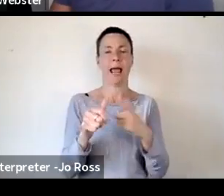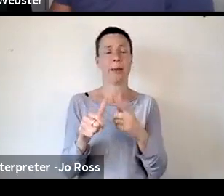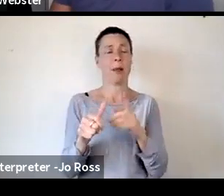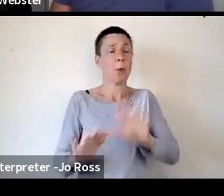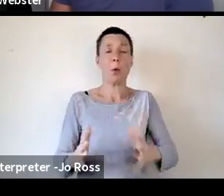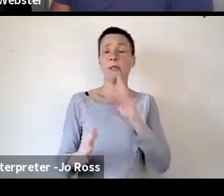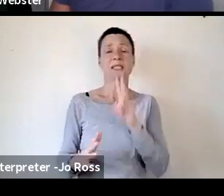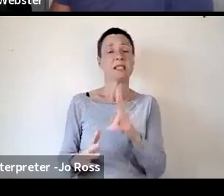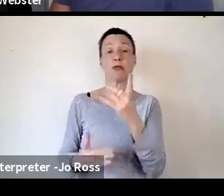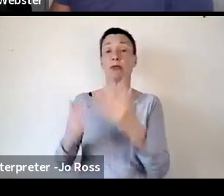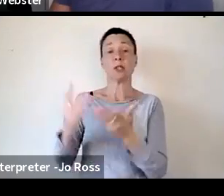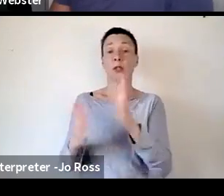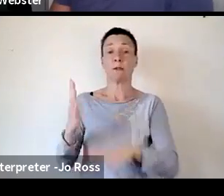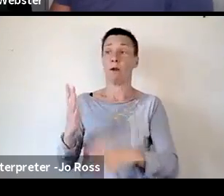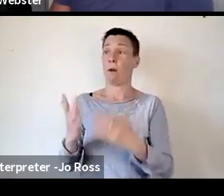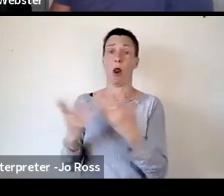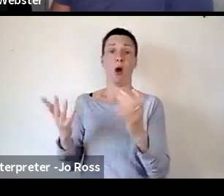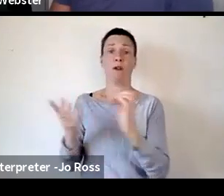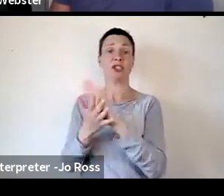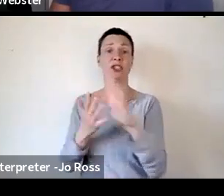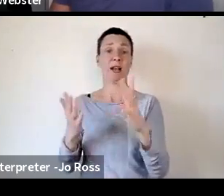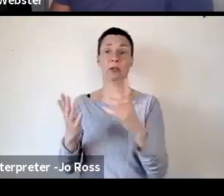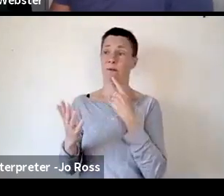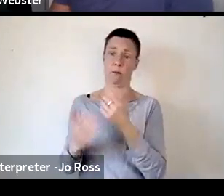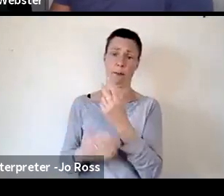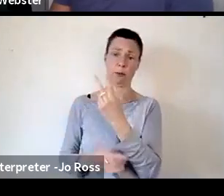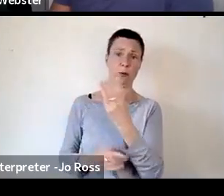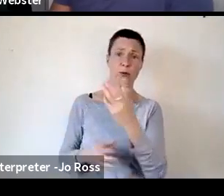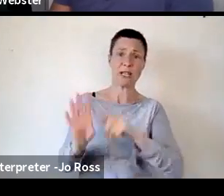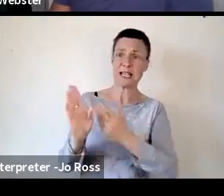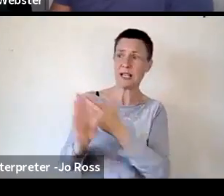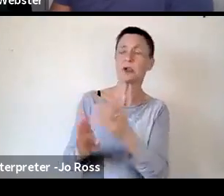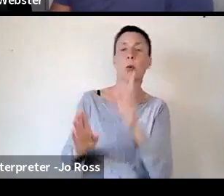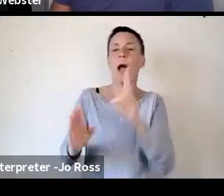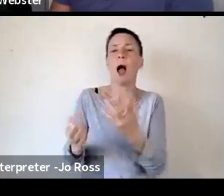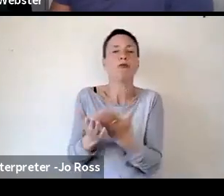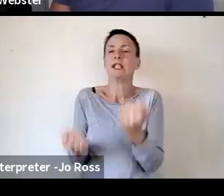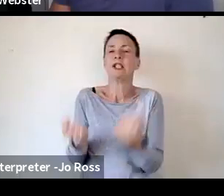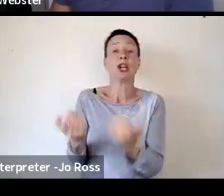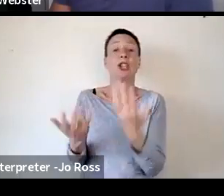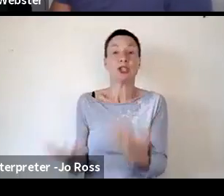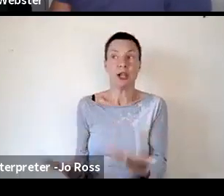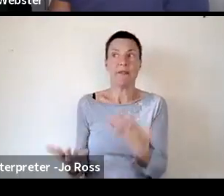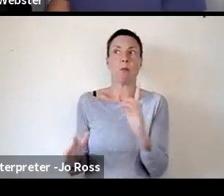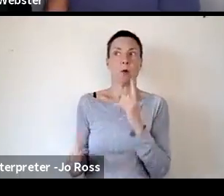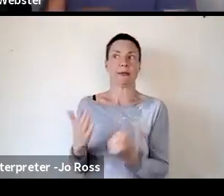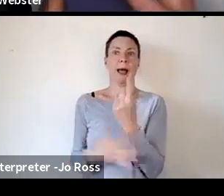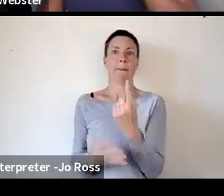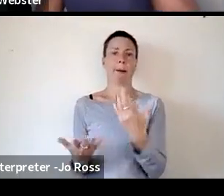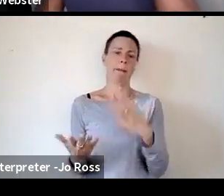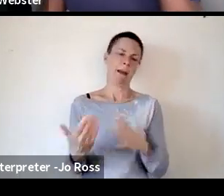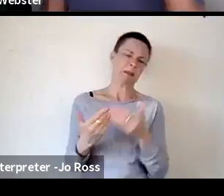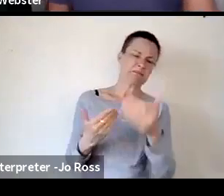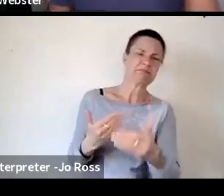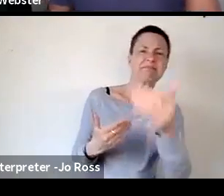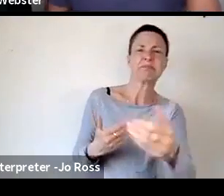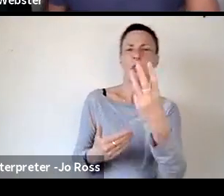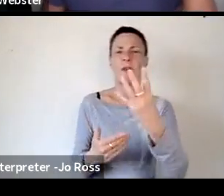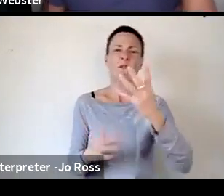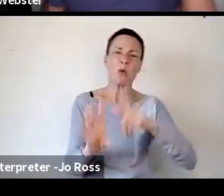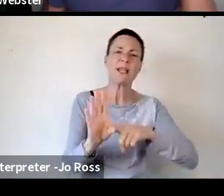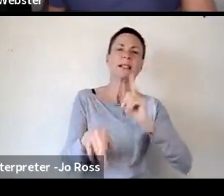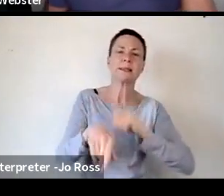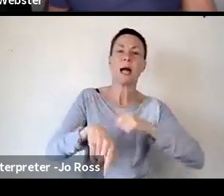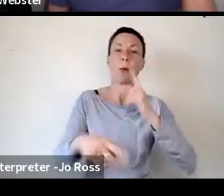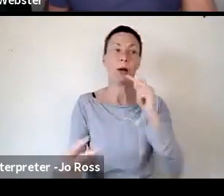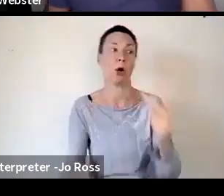things that the channels have put in for a couple of years, so we can't like really judge yet. I think we could only judge probably in like 3 or 4 years' time how